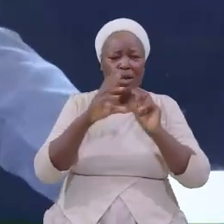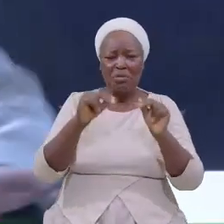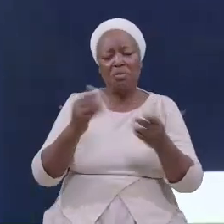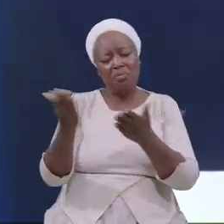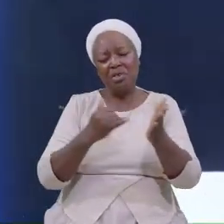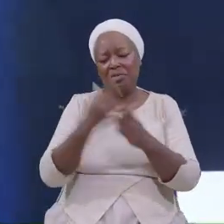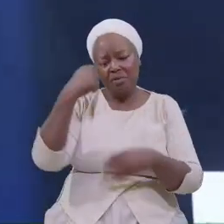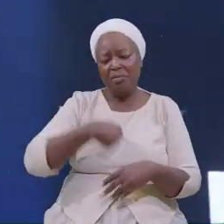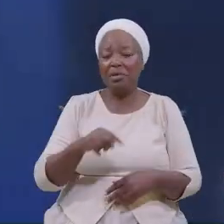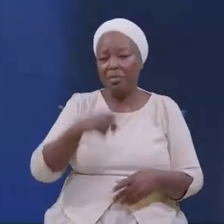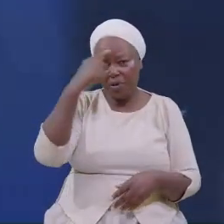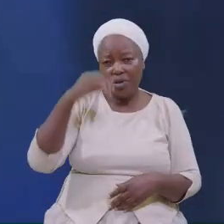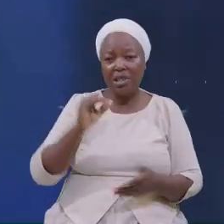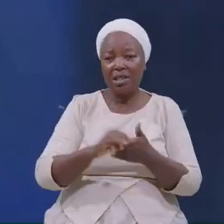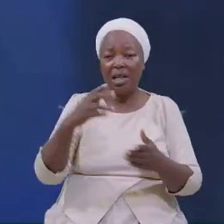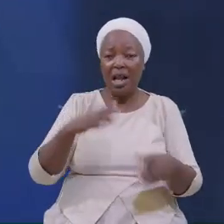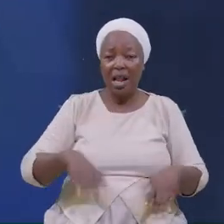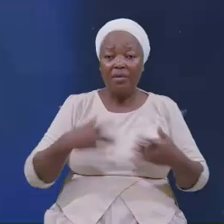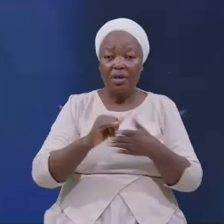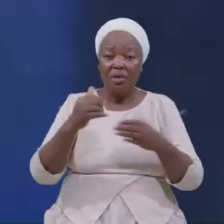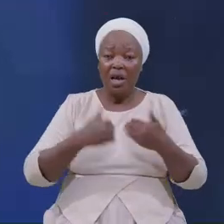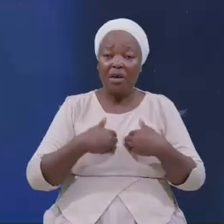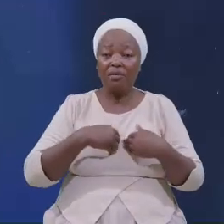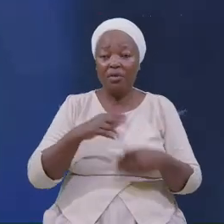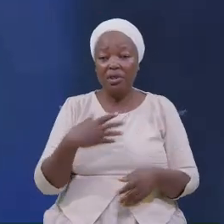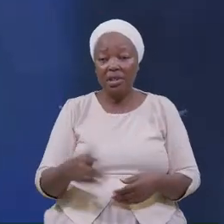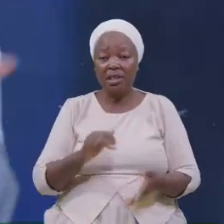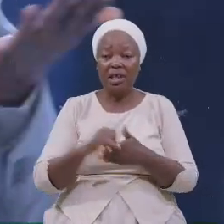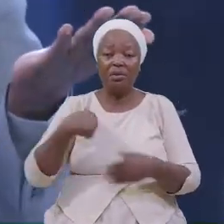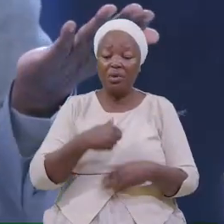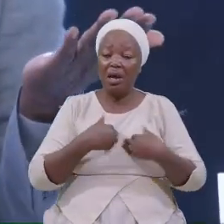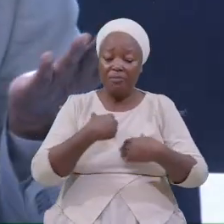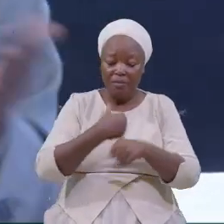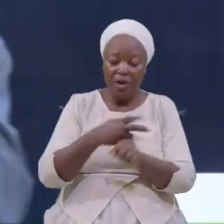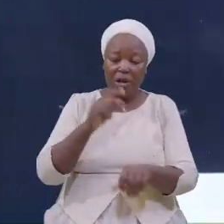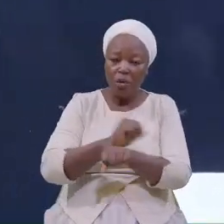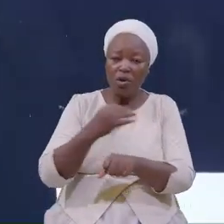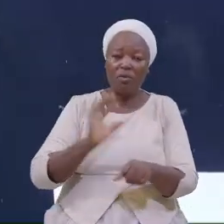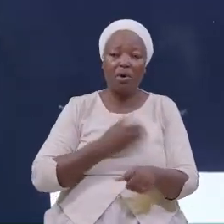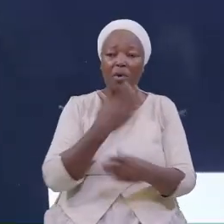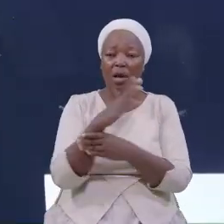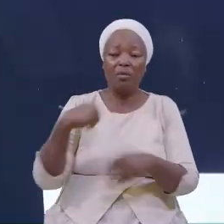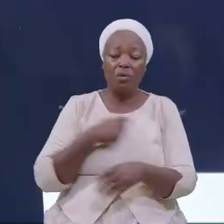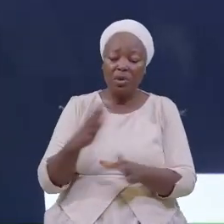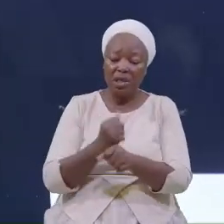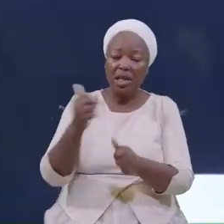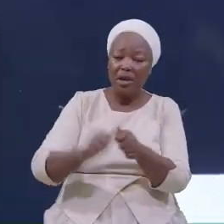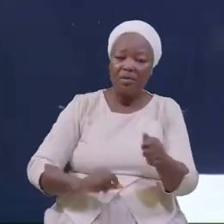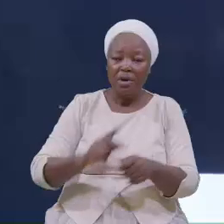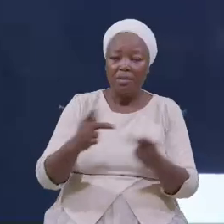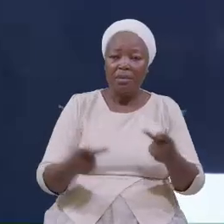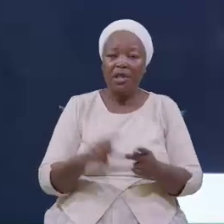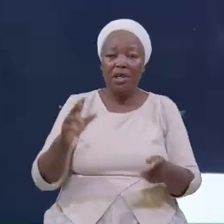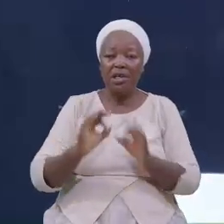life, we have the things we have made, works of our hand, we carry about. If anybody tries